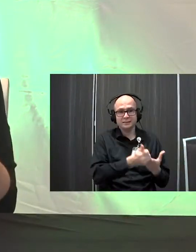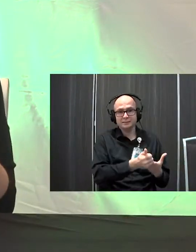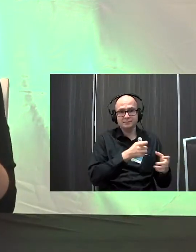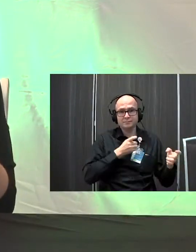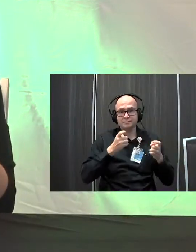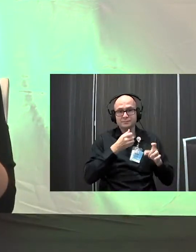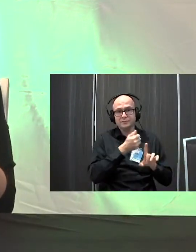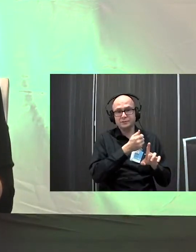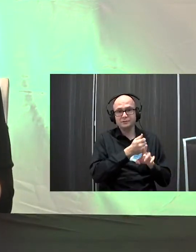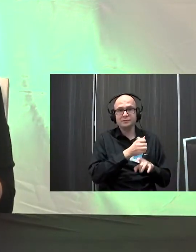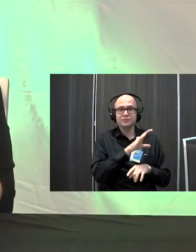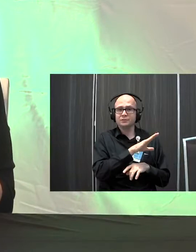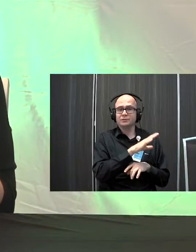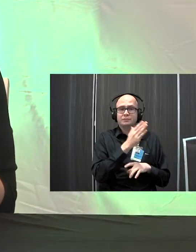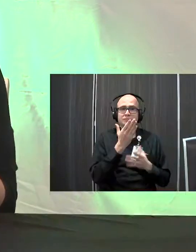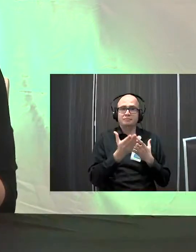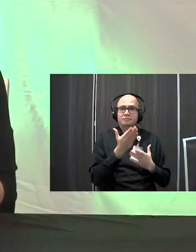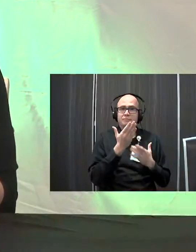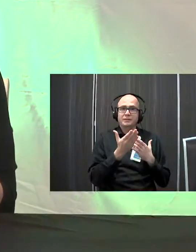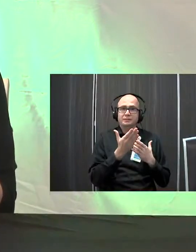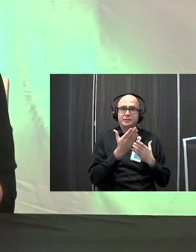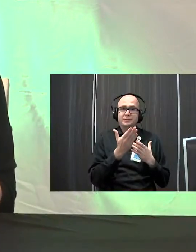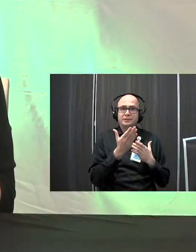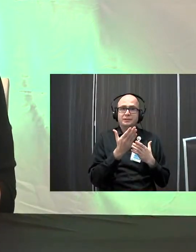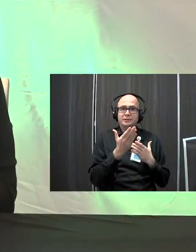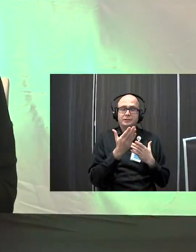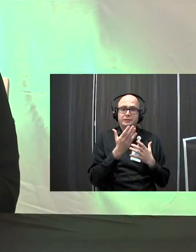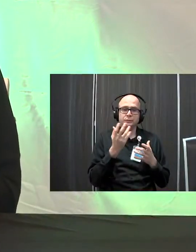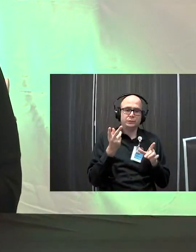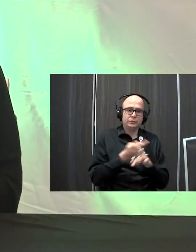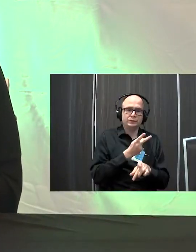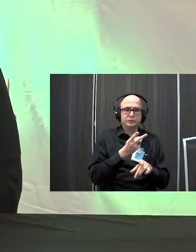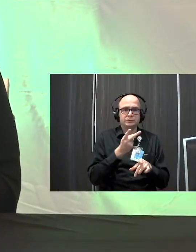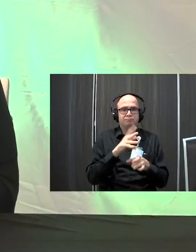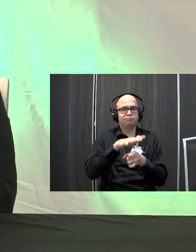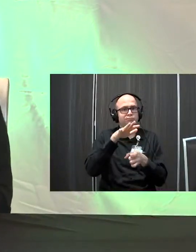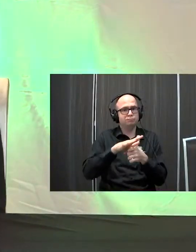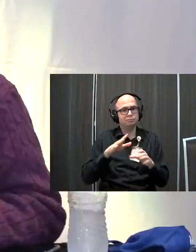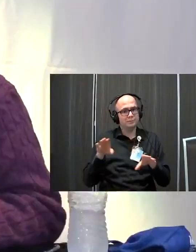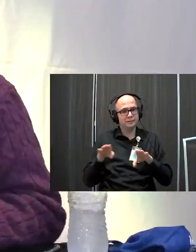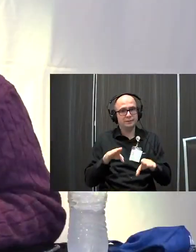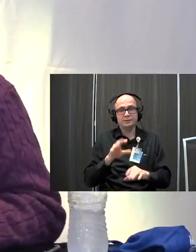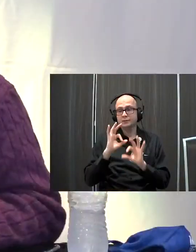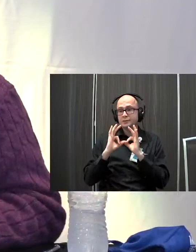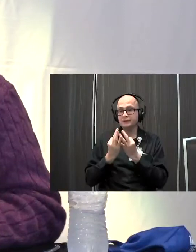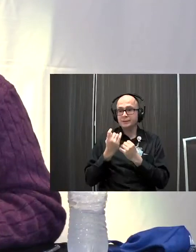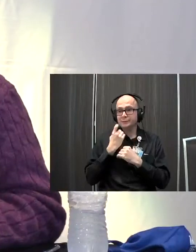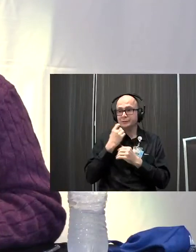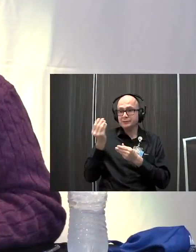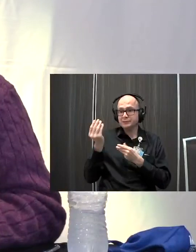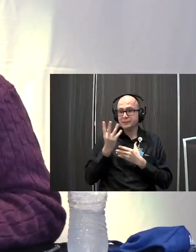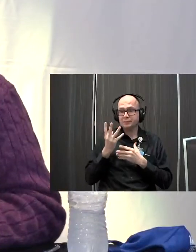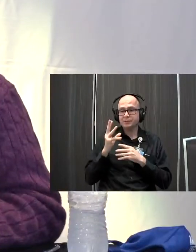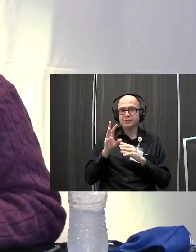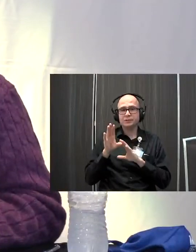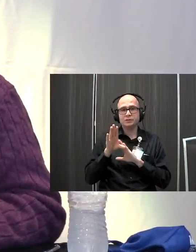regulate themselves, then you're probably going to end up seeing even more escalated behavior. Yeah. I had a family recently tell me they watched the